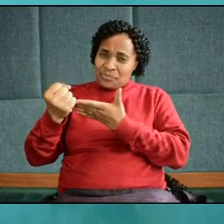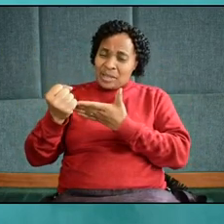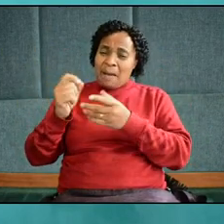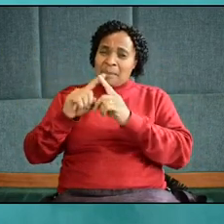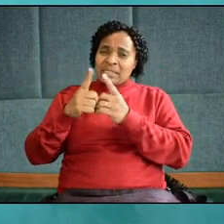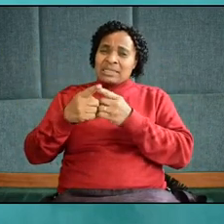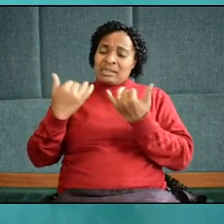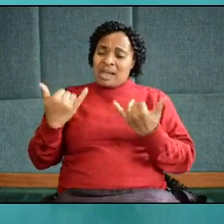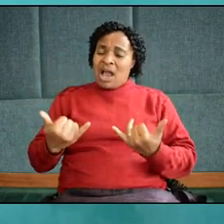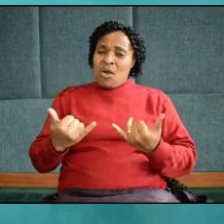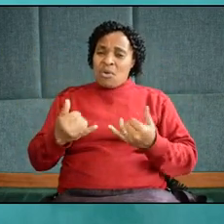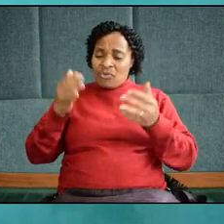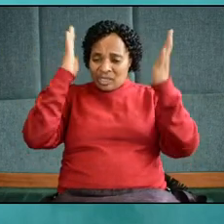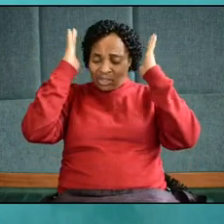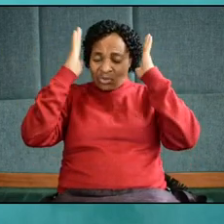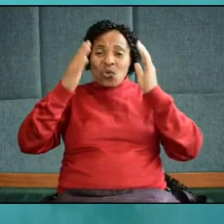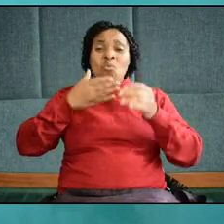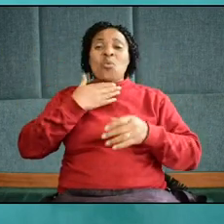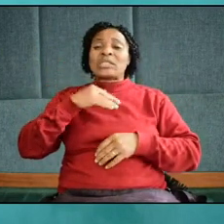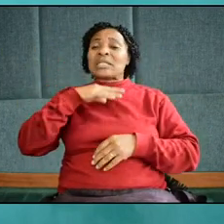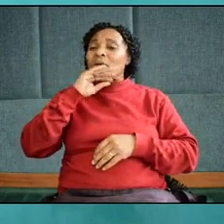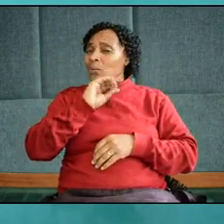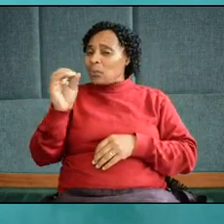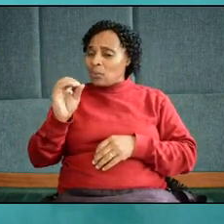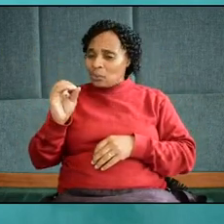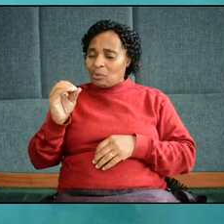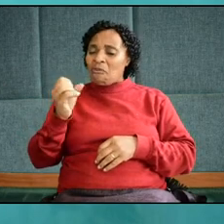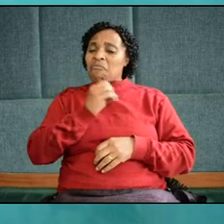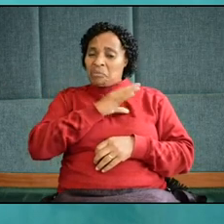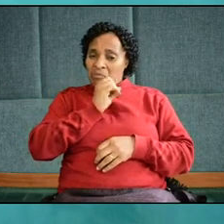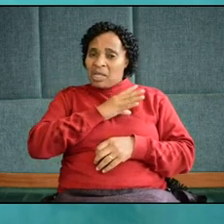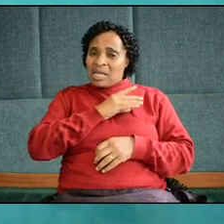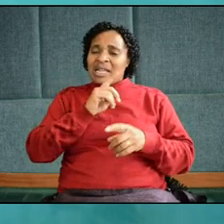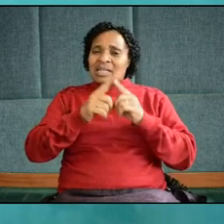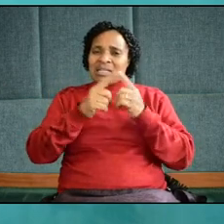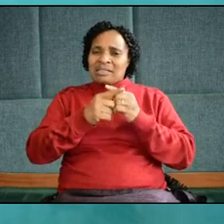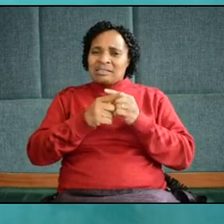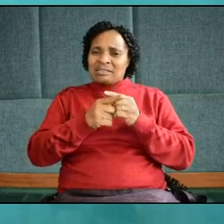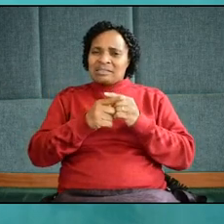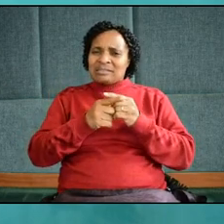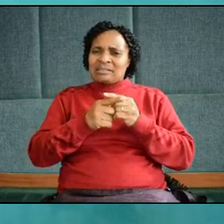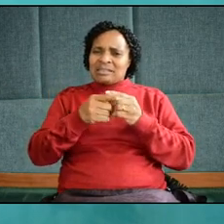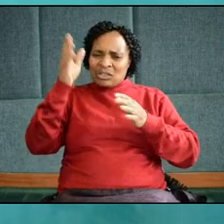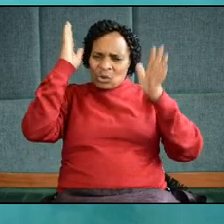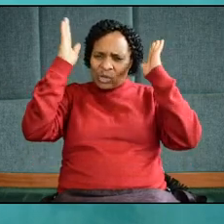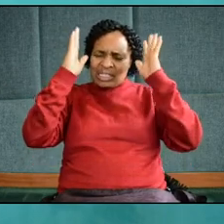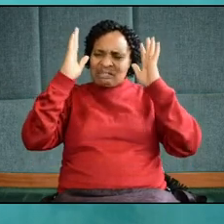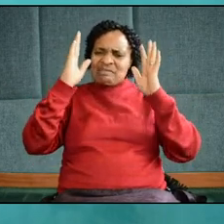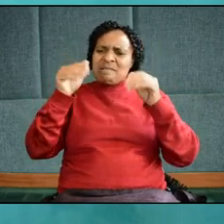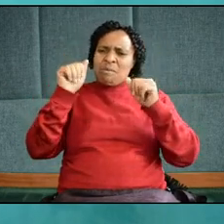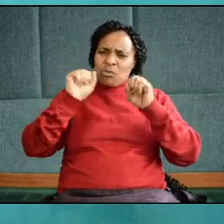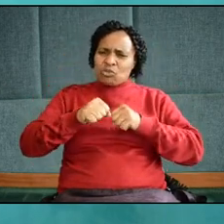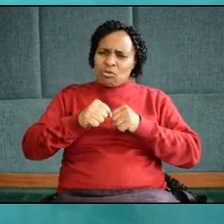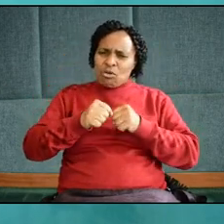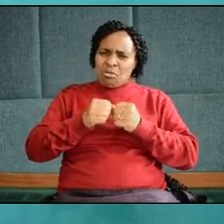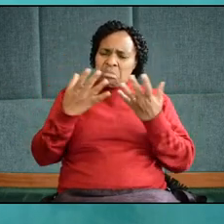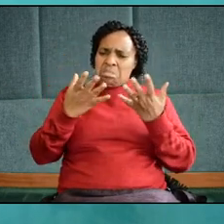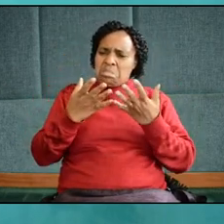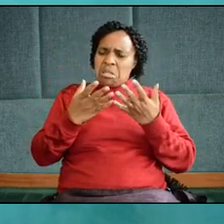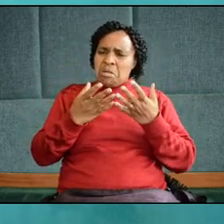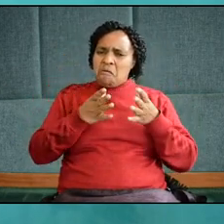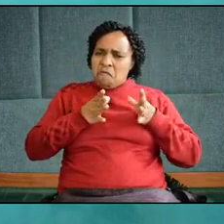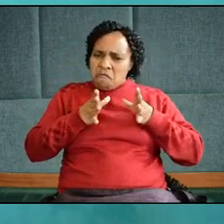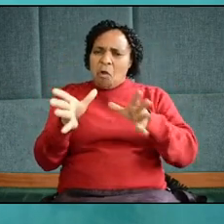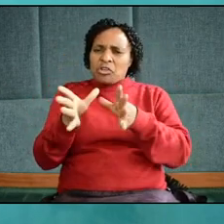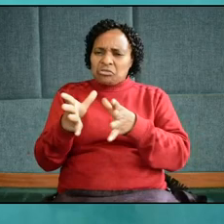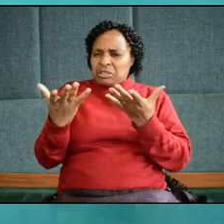is frightened. The donkey doesn't want to die. So the donkey slams Balaam's foot onto the wall in order to be able to pass. It's like